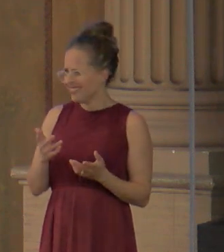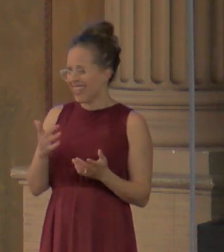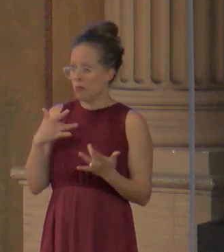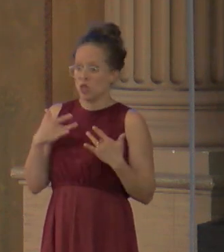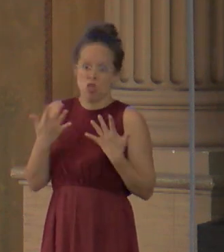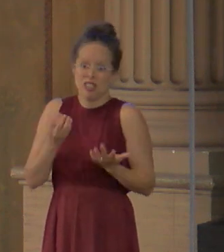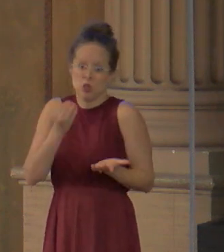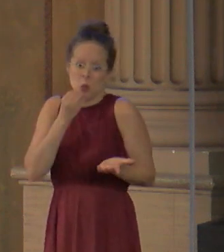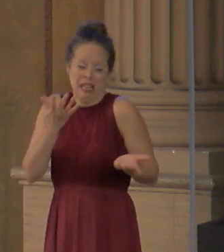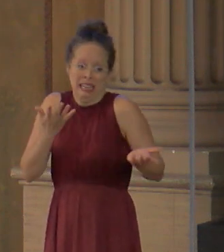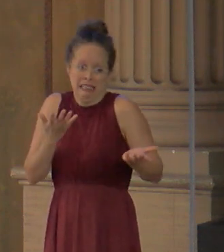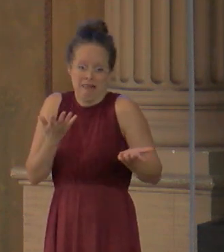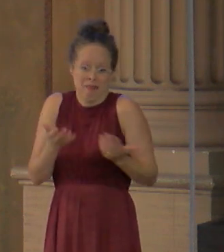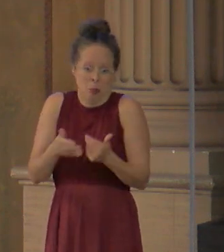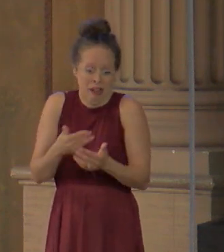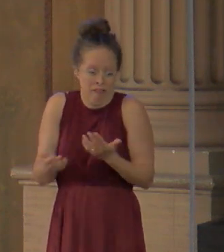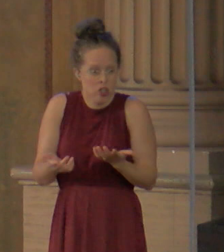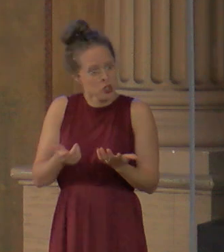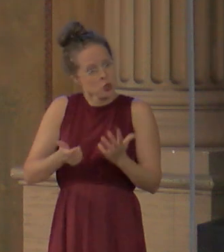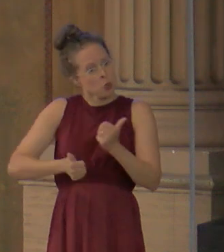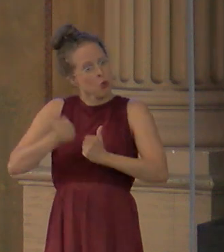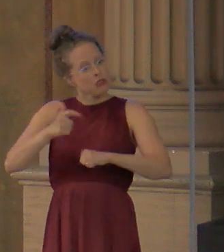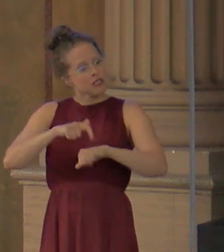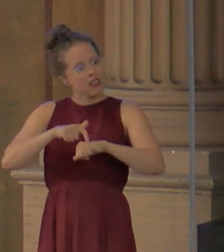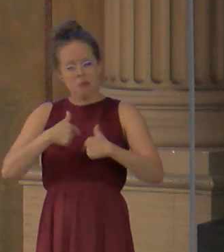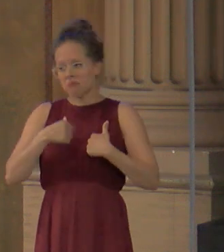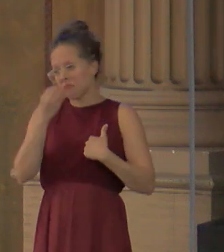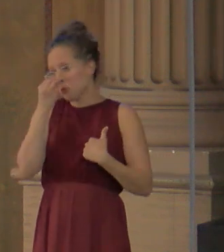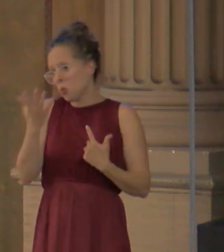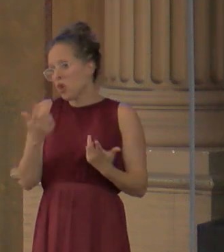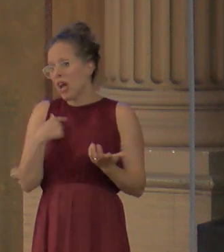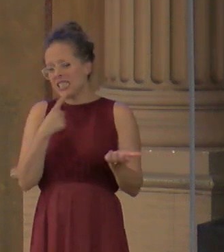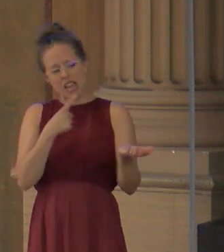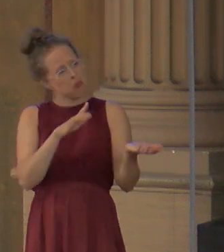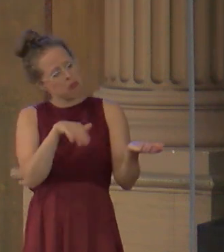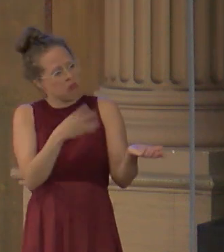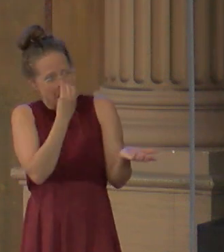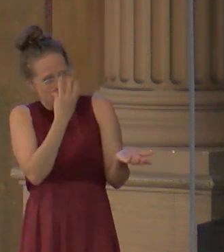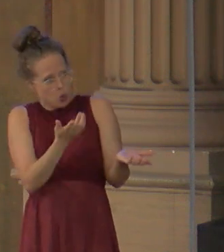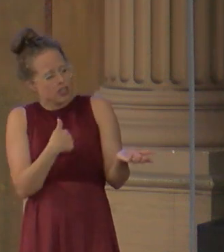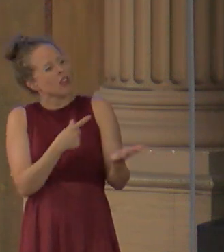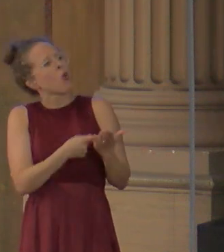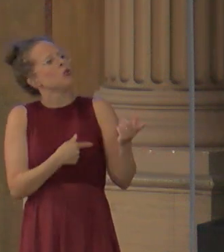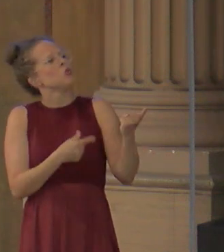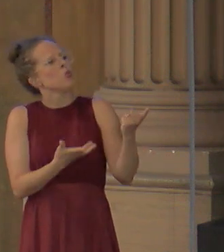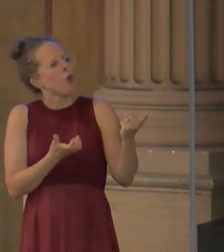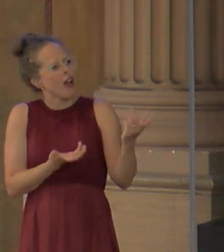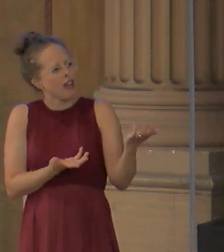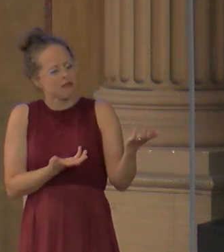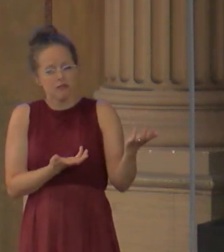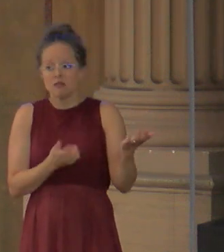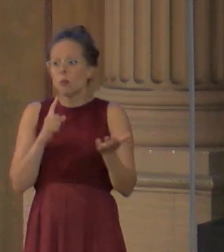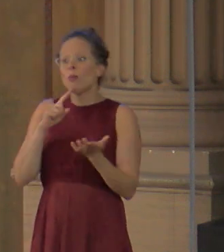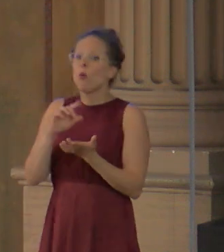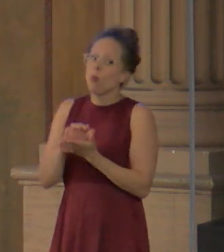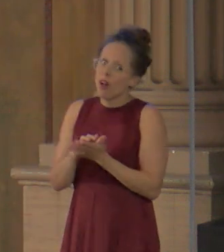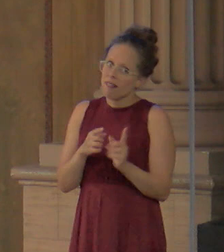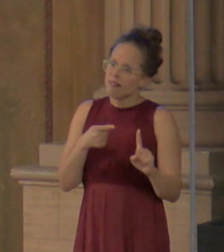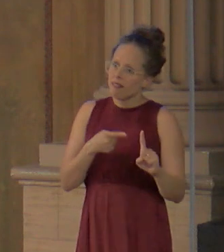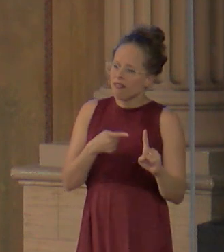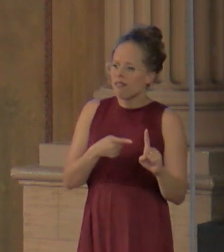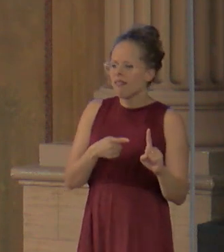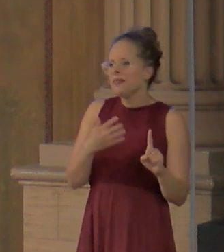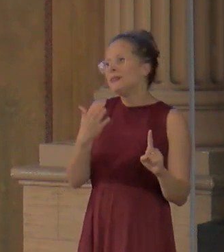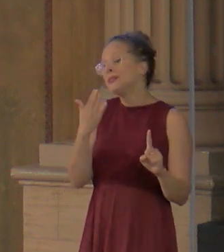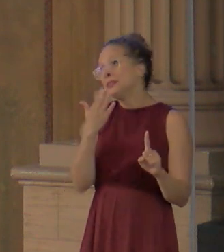so I really don't care most of the time. I don't care. And so I'll say, you know what? I don't really care. What do you want? And my wife is way